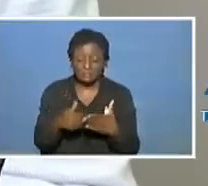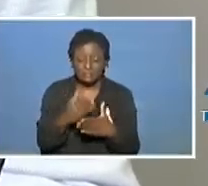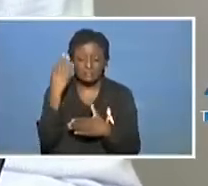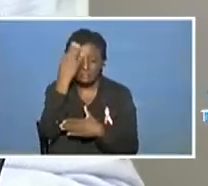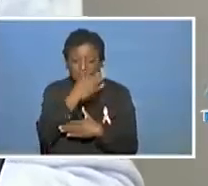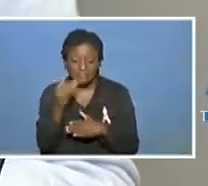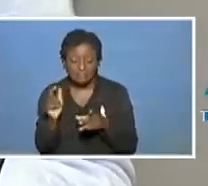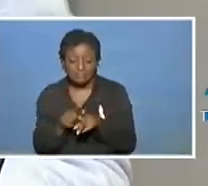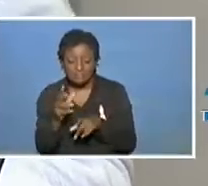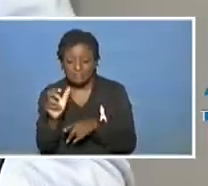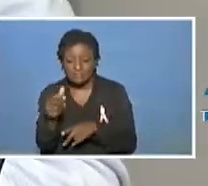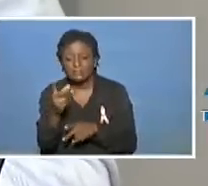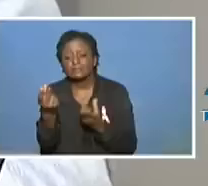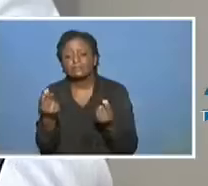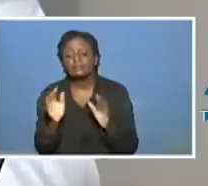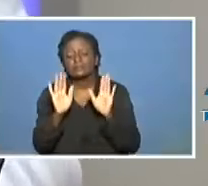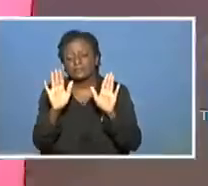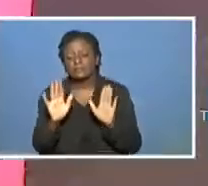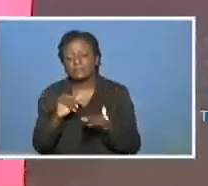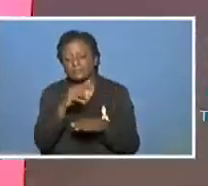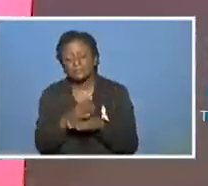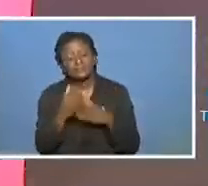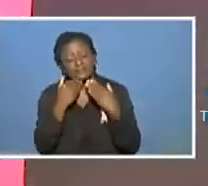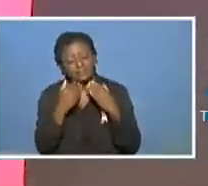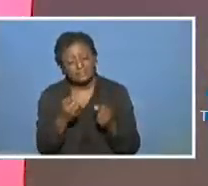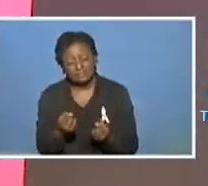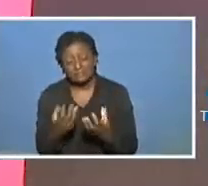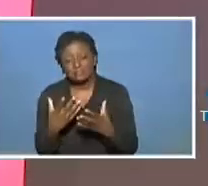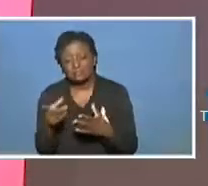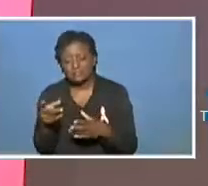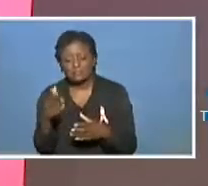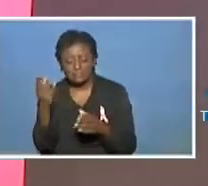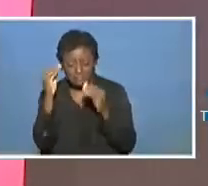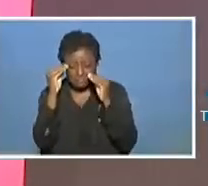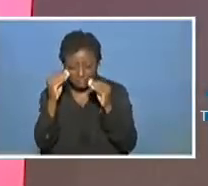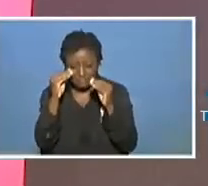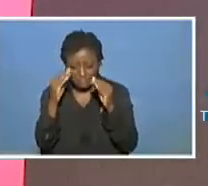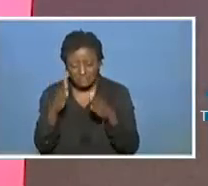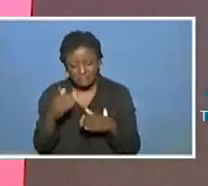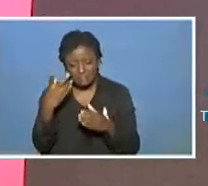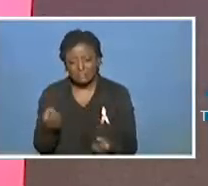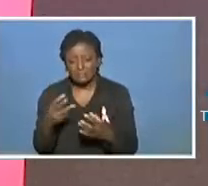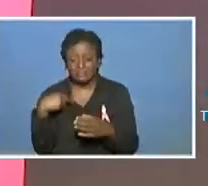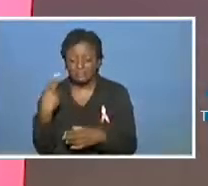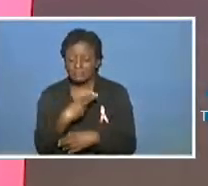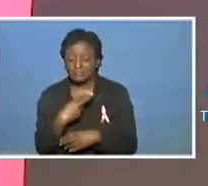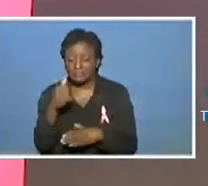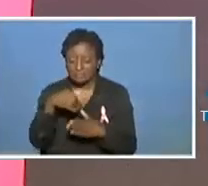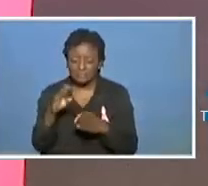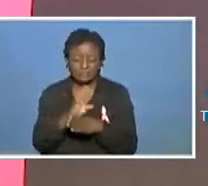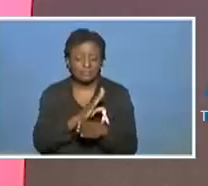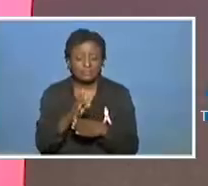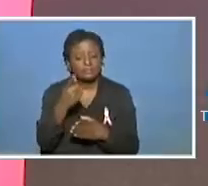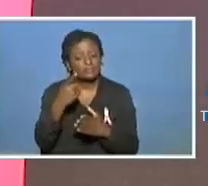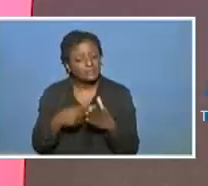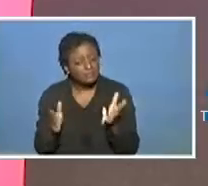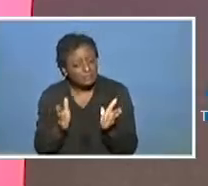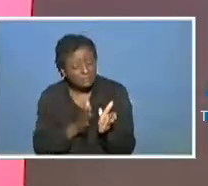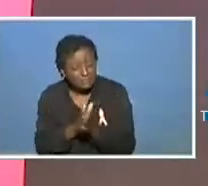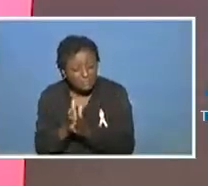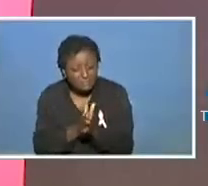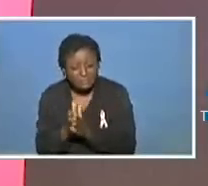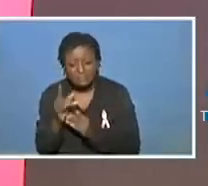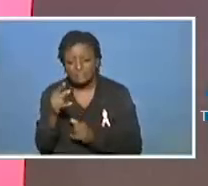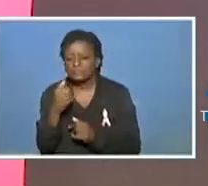like yourself. You're doing an excellent job. Thank you so much. Now, you've been a mentor for many of us in the business. What inspired you?